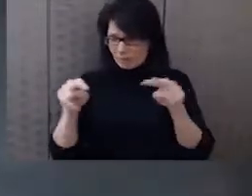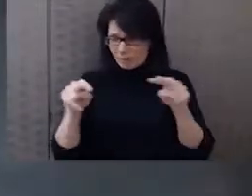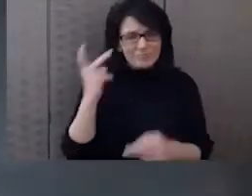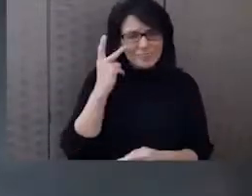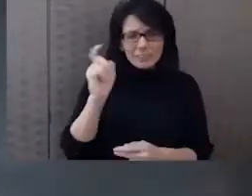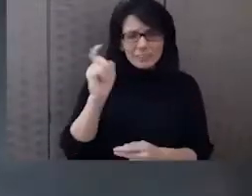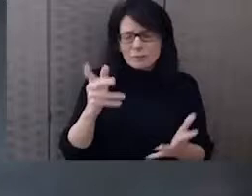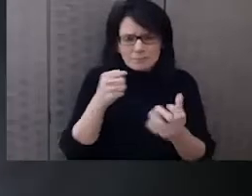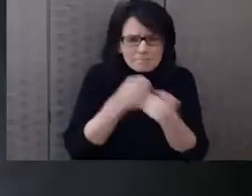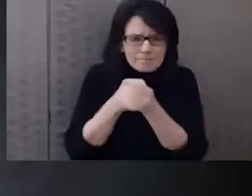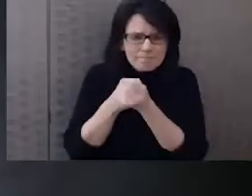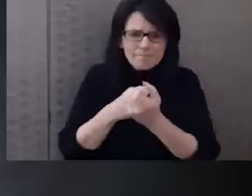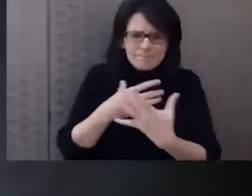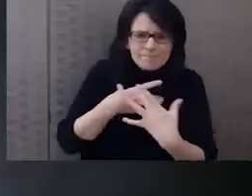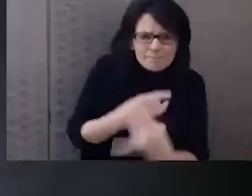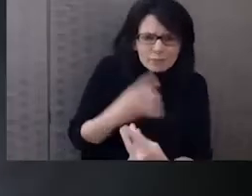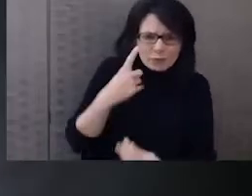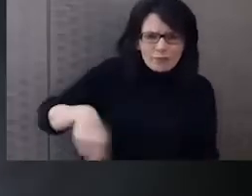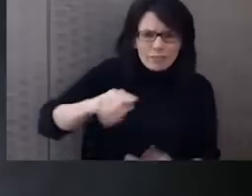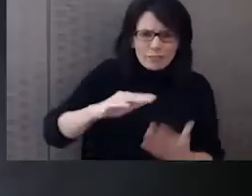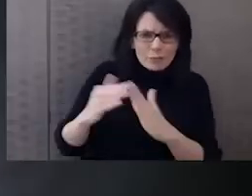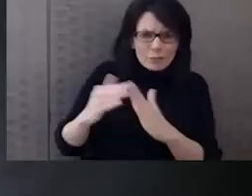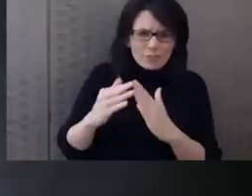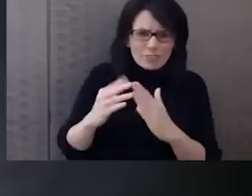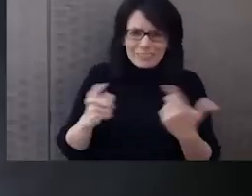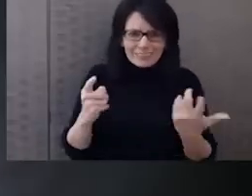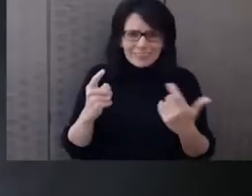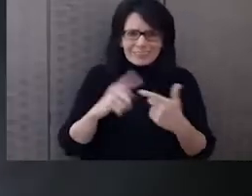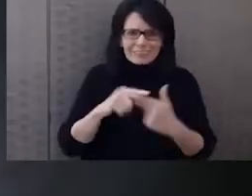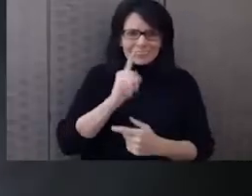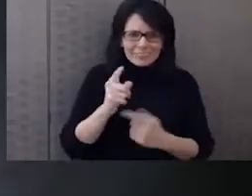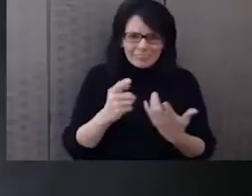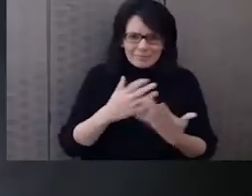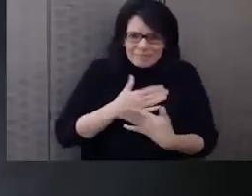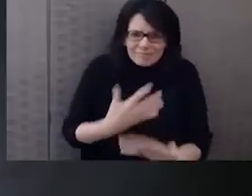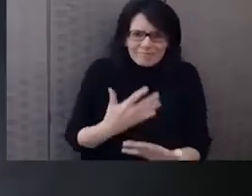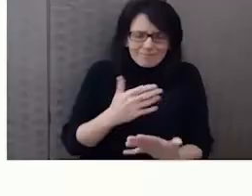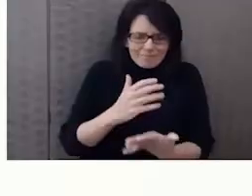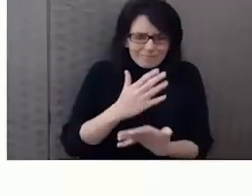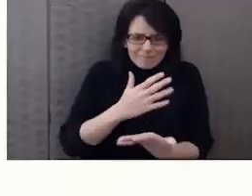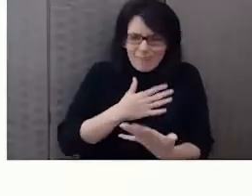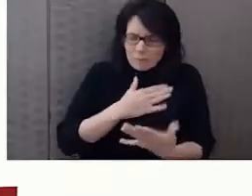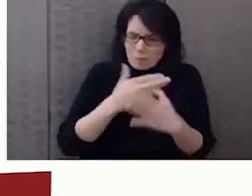the interests of the people in the community. I'm so glad to partner with NLP because they give me hope.